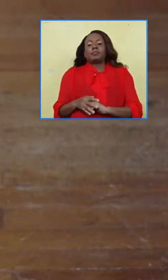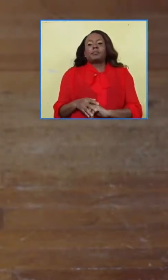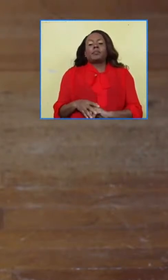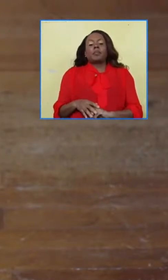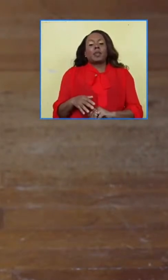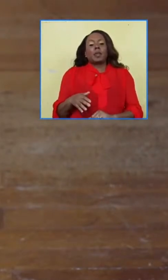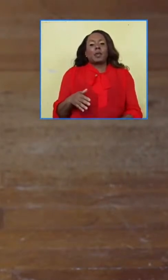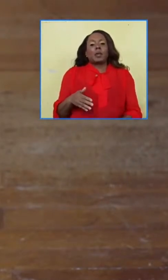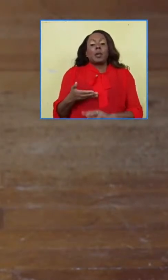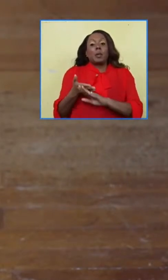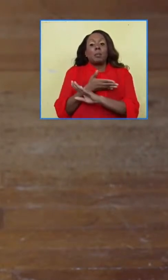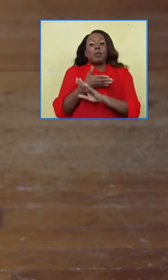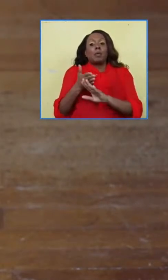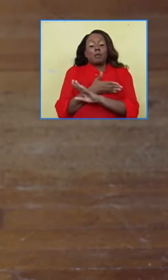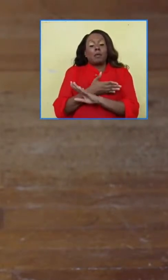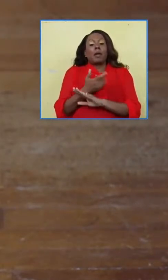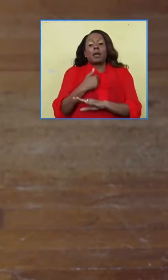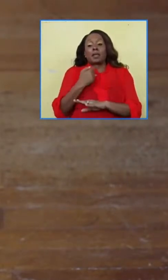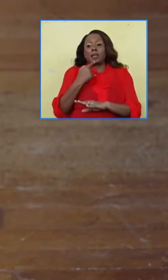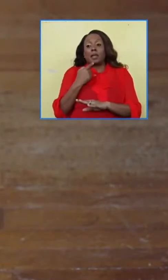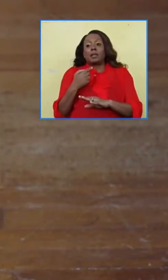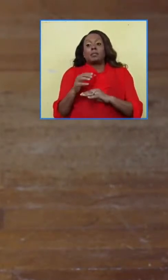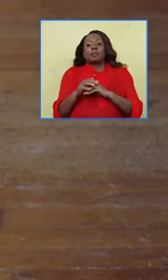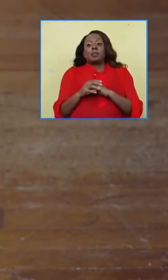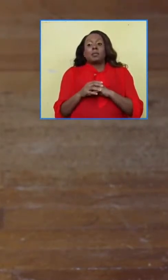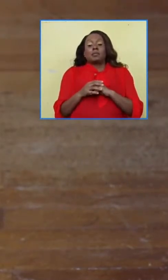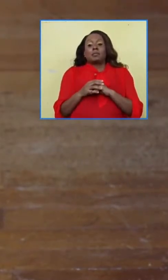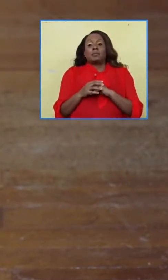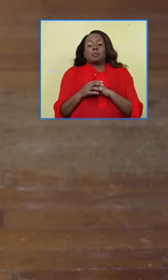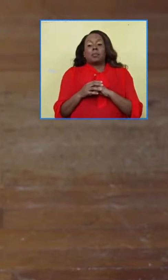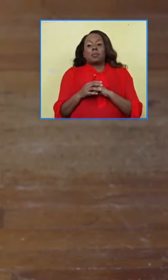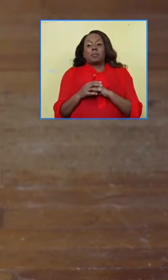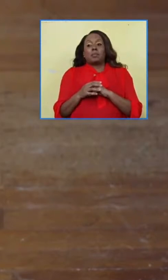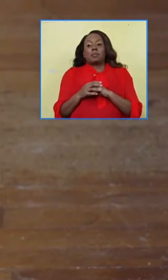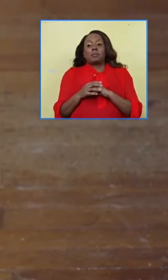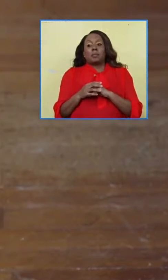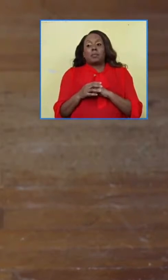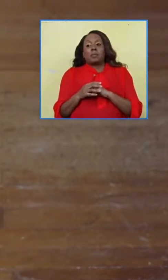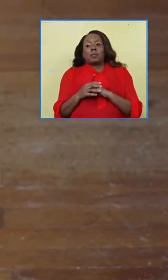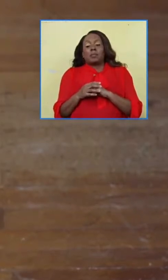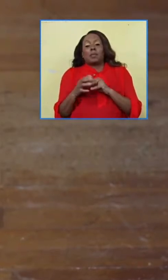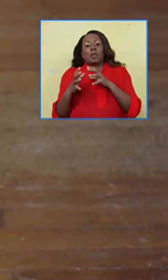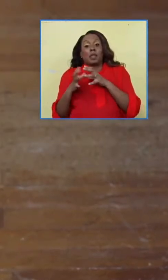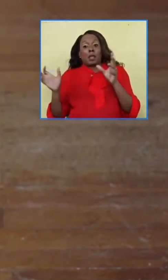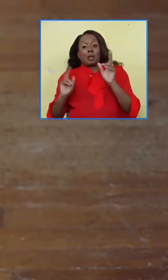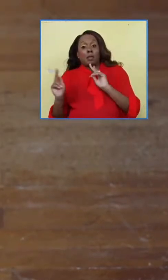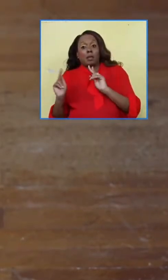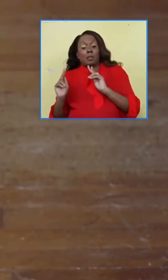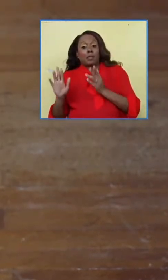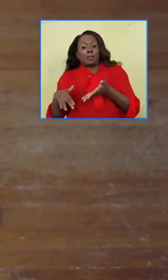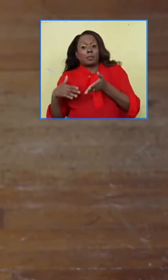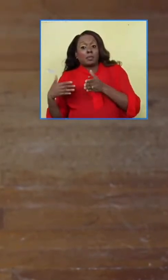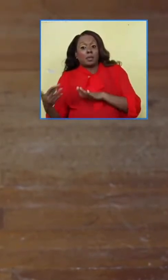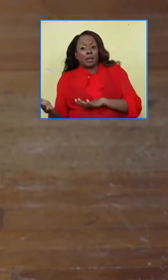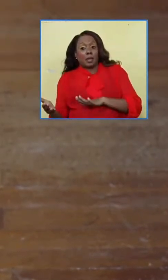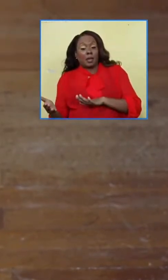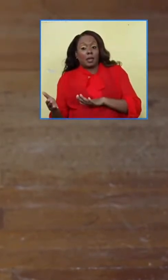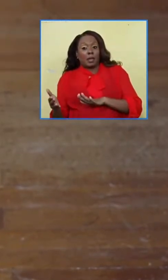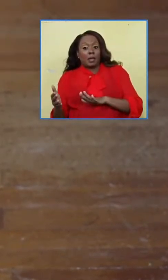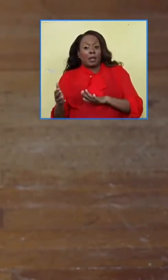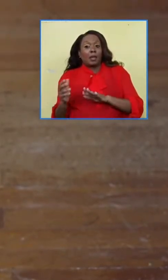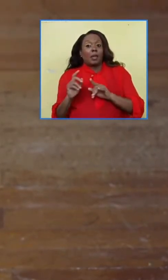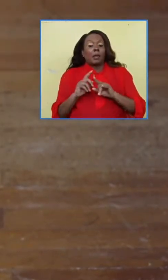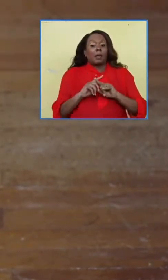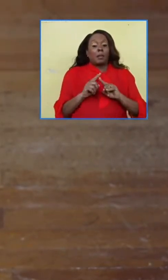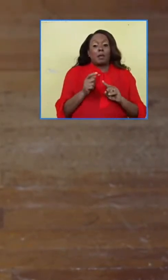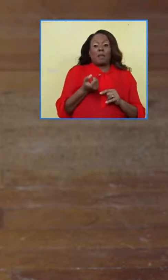having more deaths than we are births, which further suggests that the population will be declining year after year after